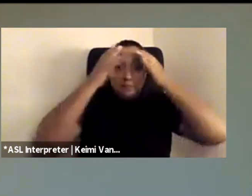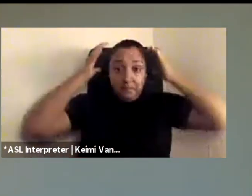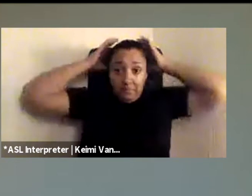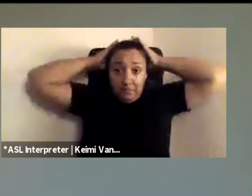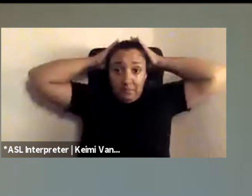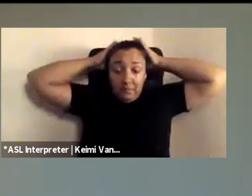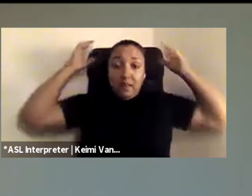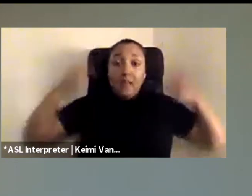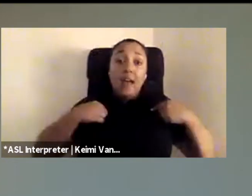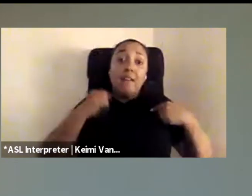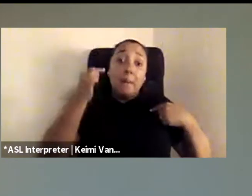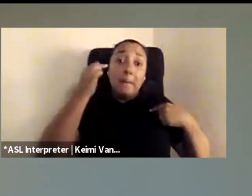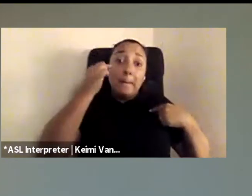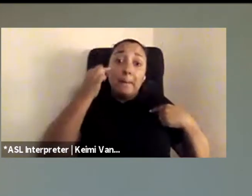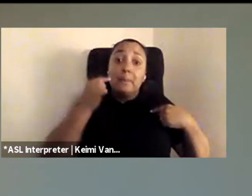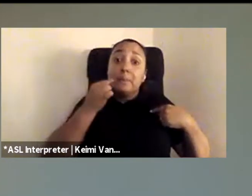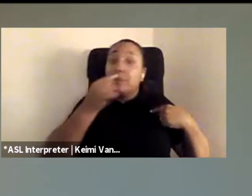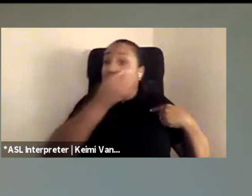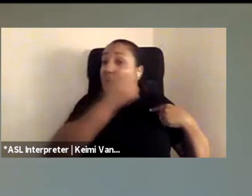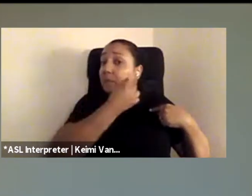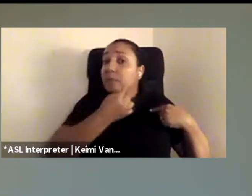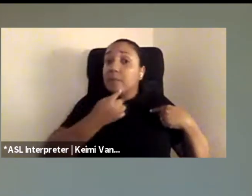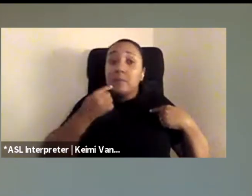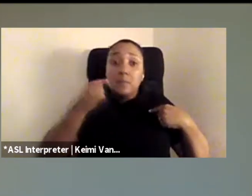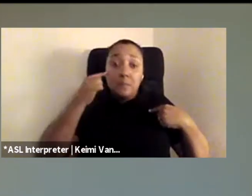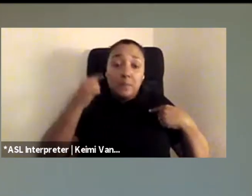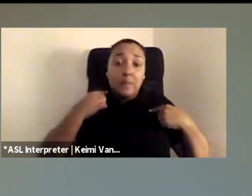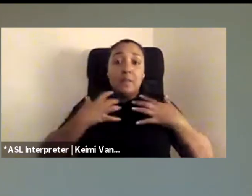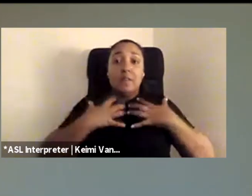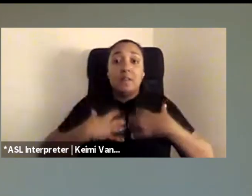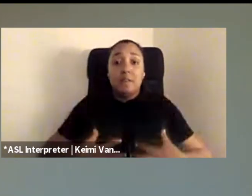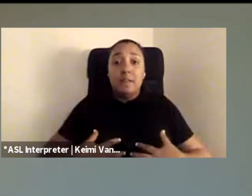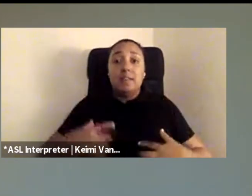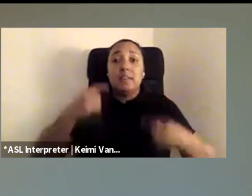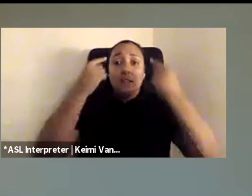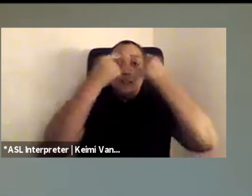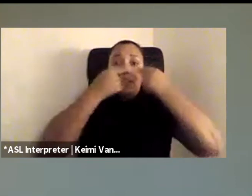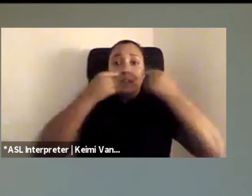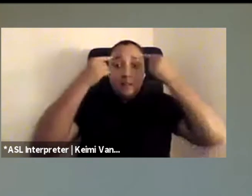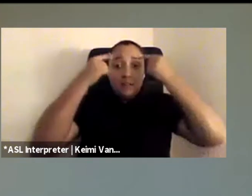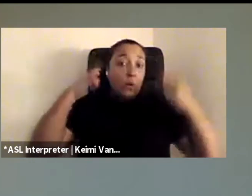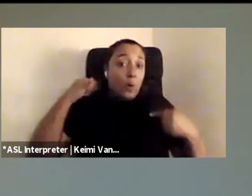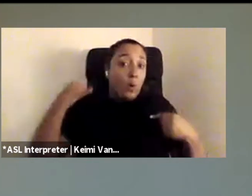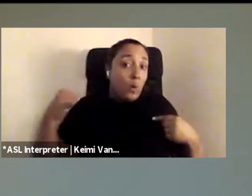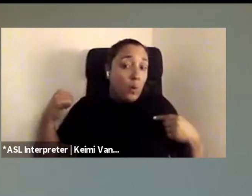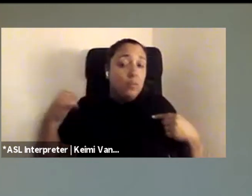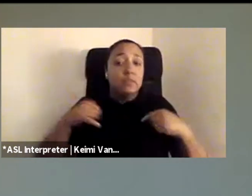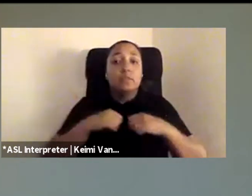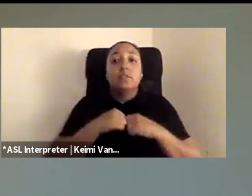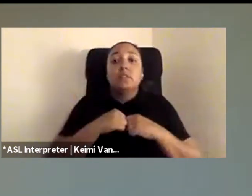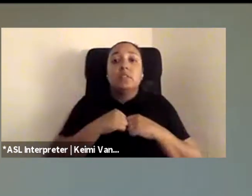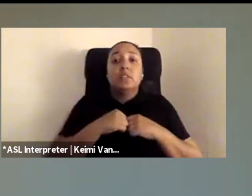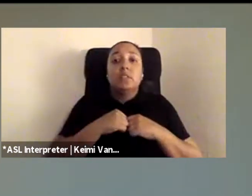lunares covering my face and body. I am wearing gold rimmed glasses. I have my septum